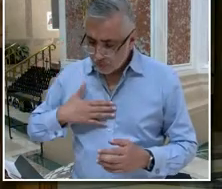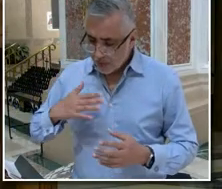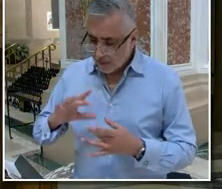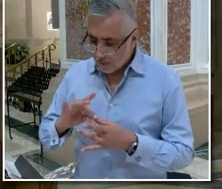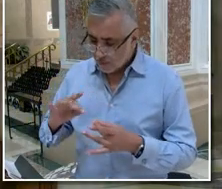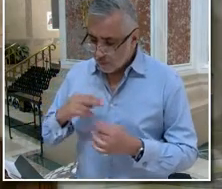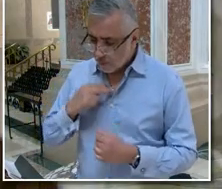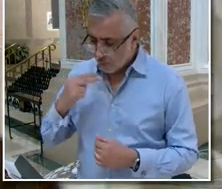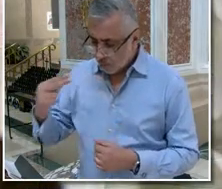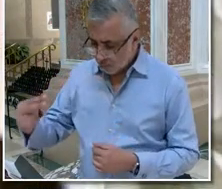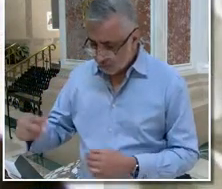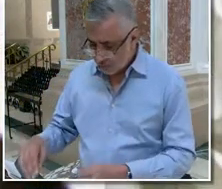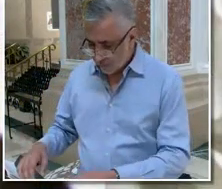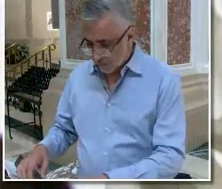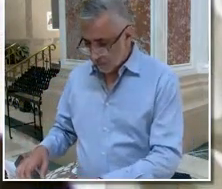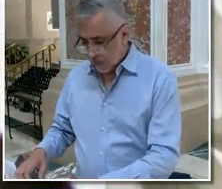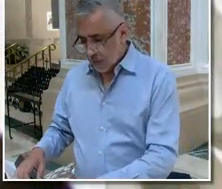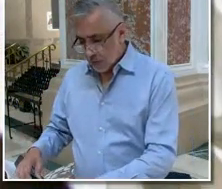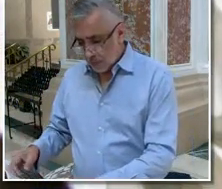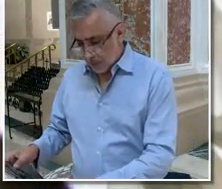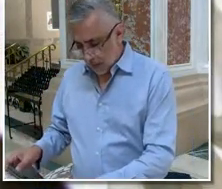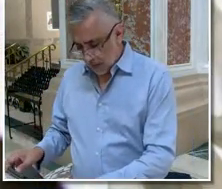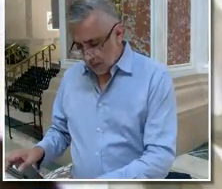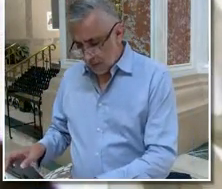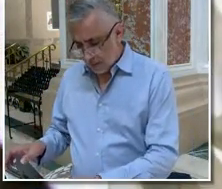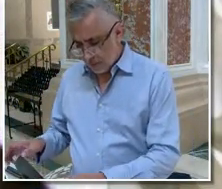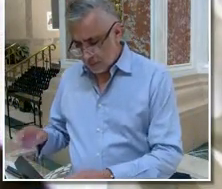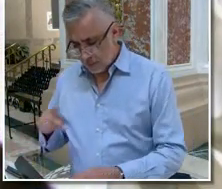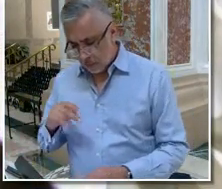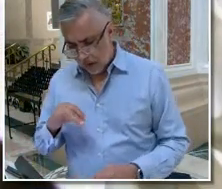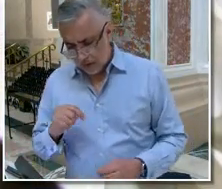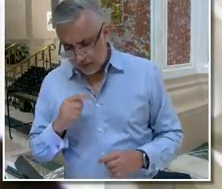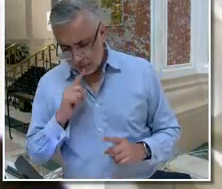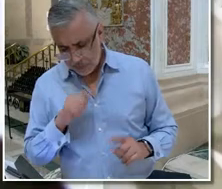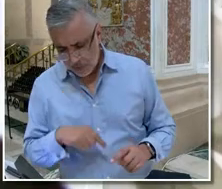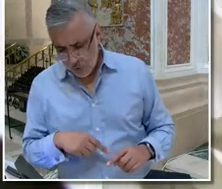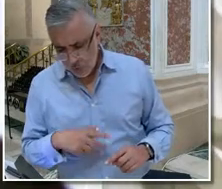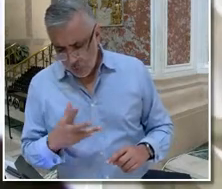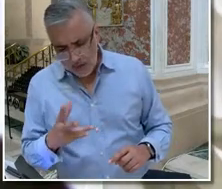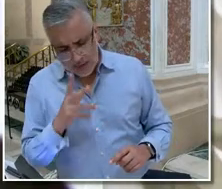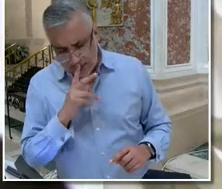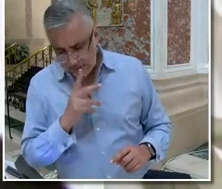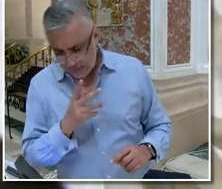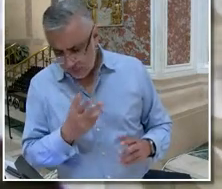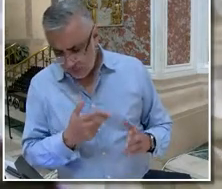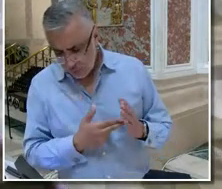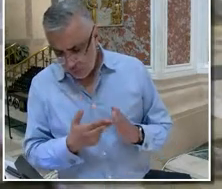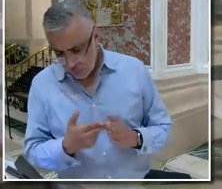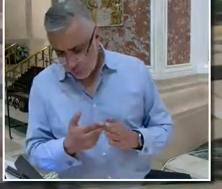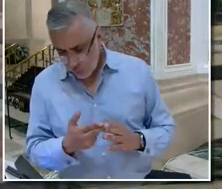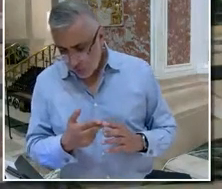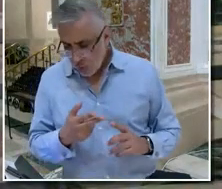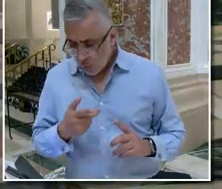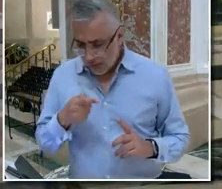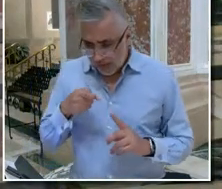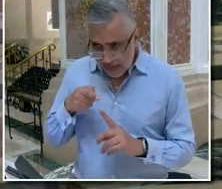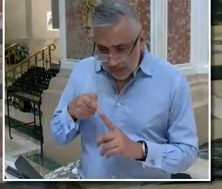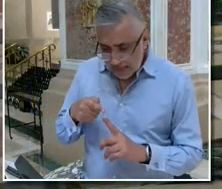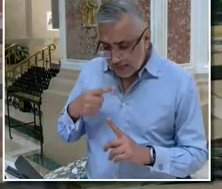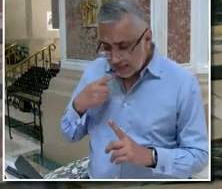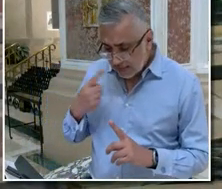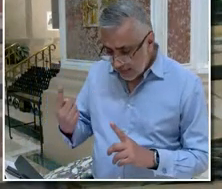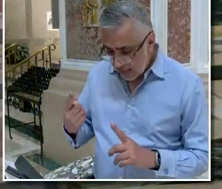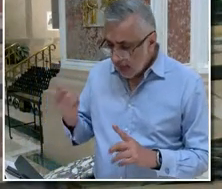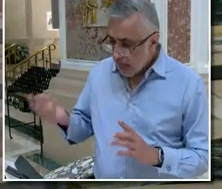voice." Pilate said to him, "What is truth?" When he had said this,